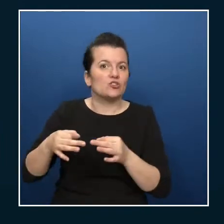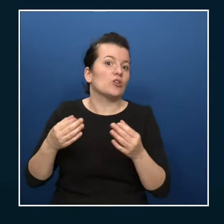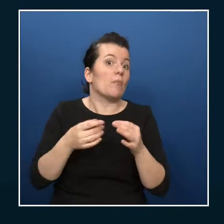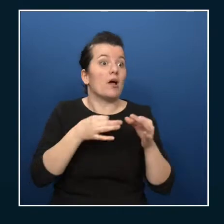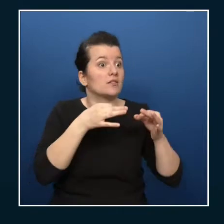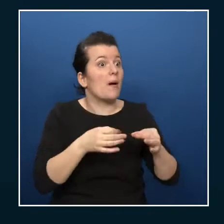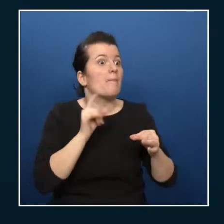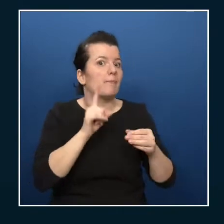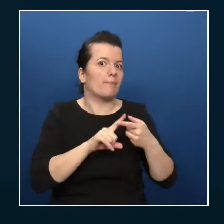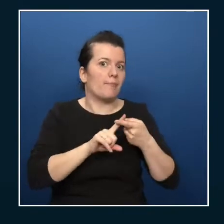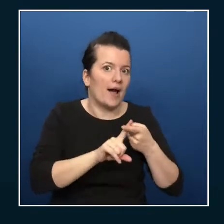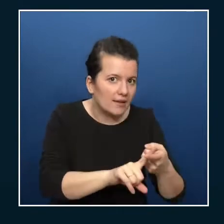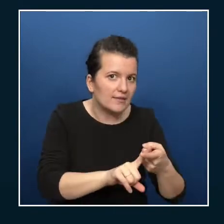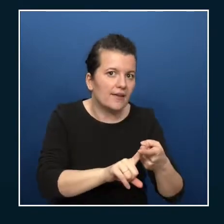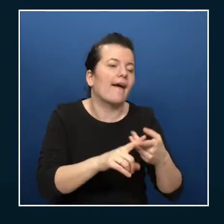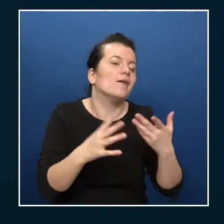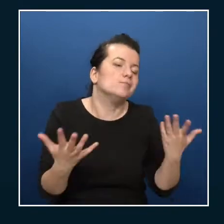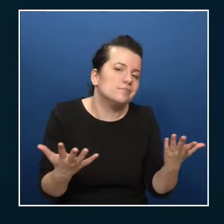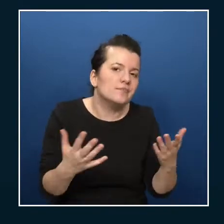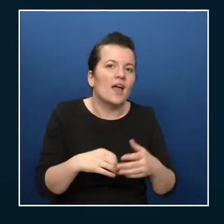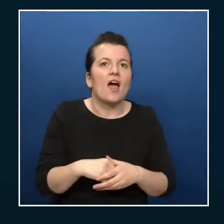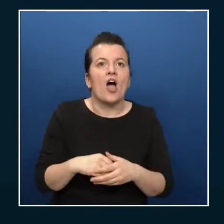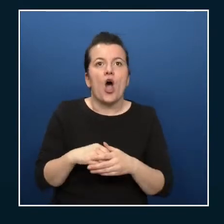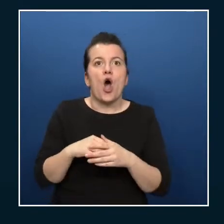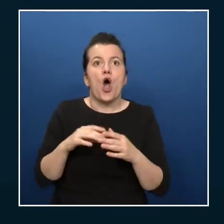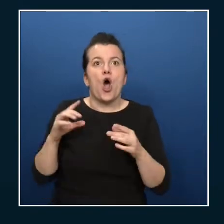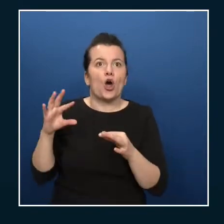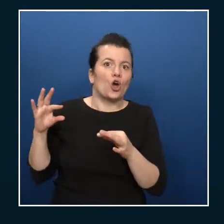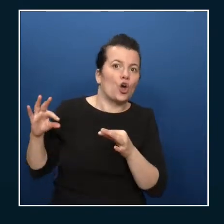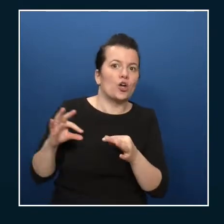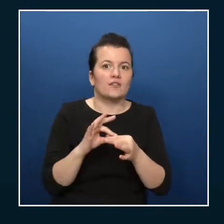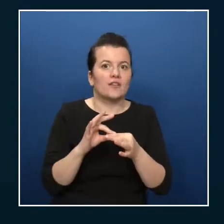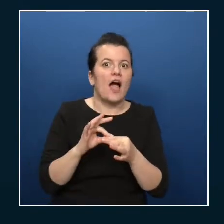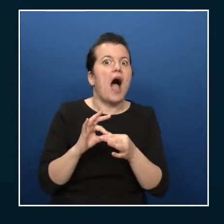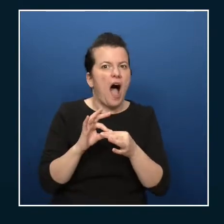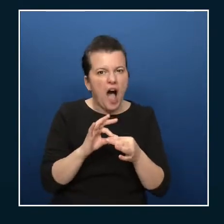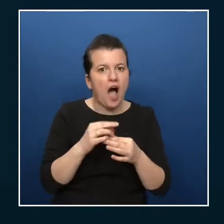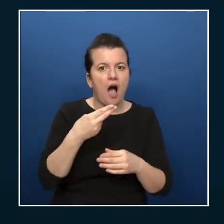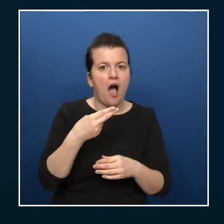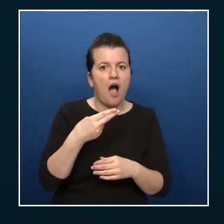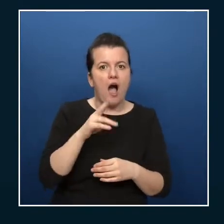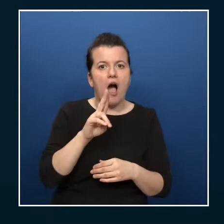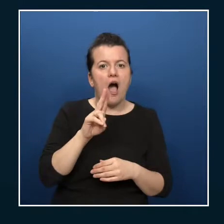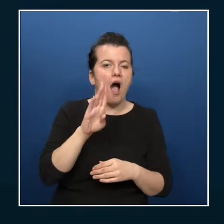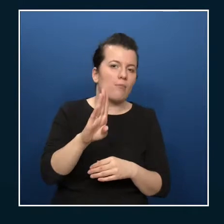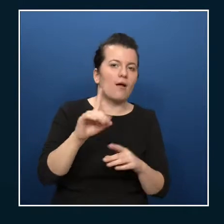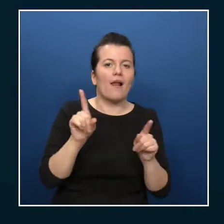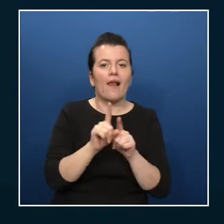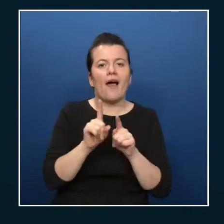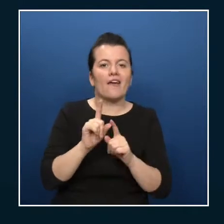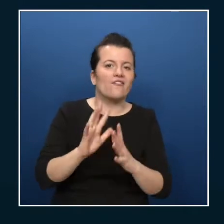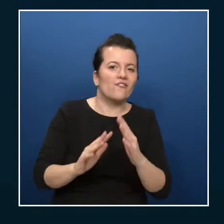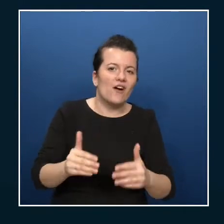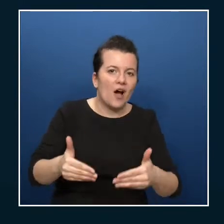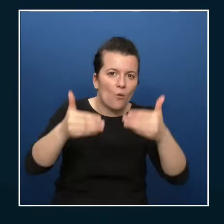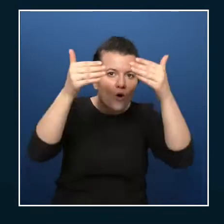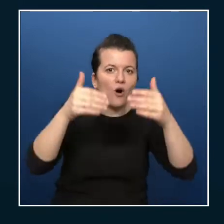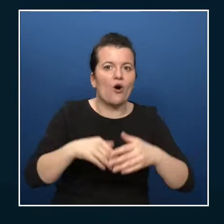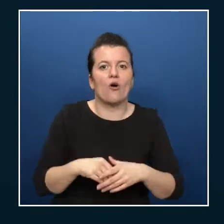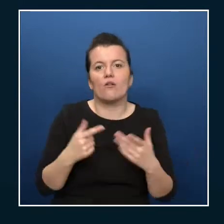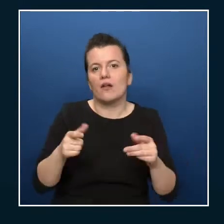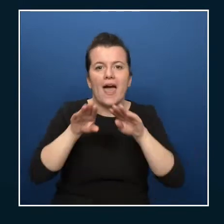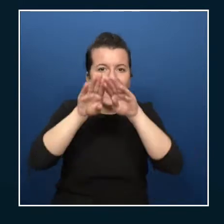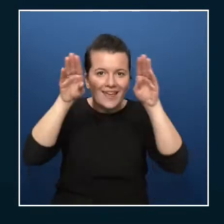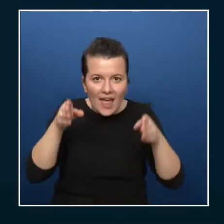got a connectivity subscription with a hub in there where I centralize like a firewall and an express route or a gateway or